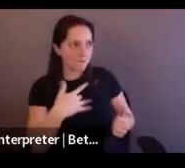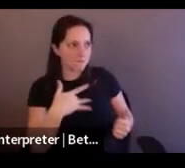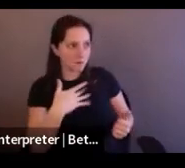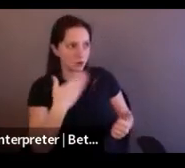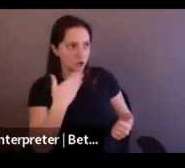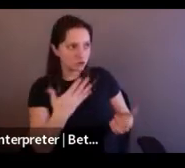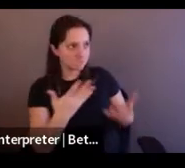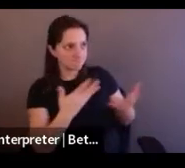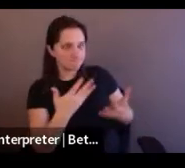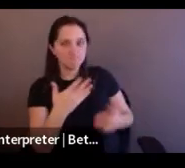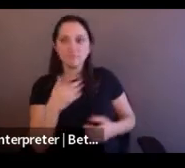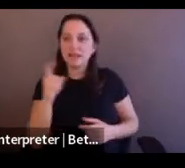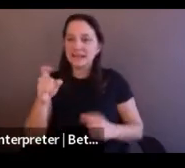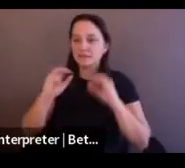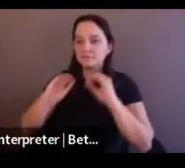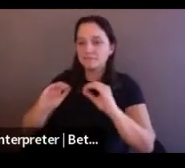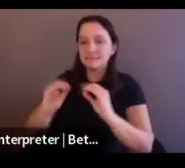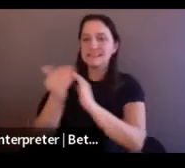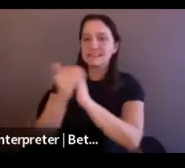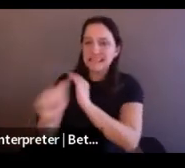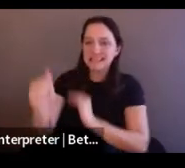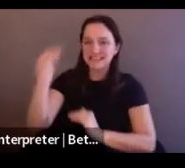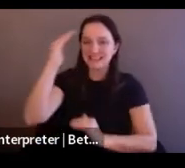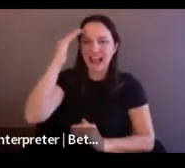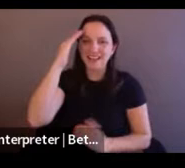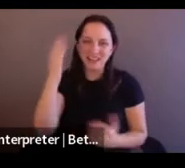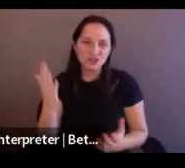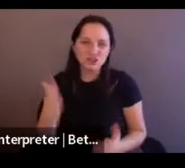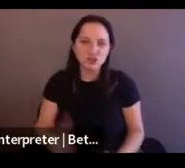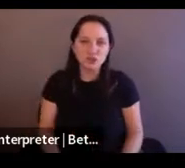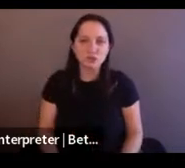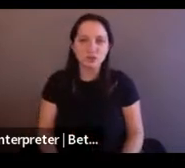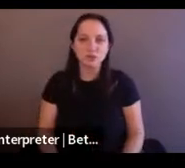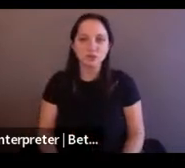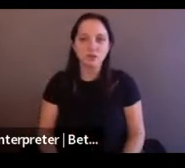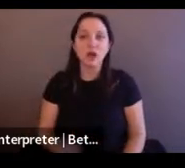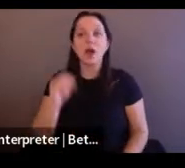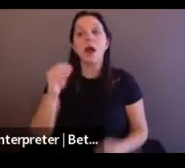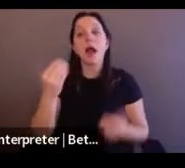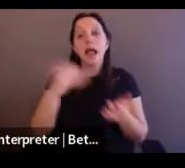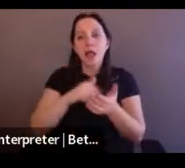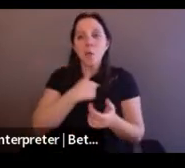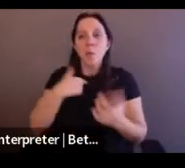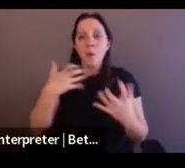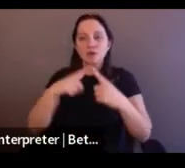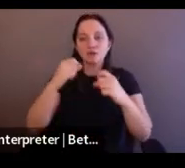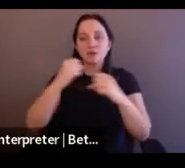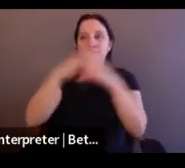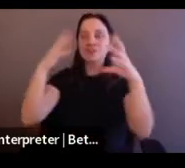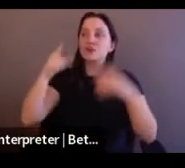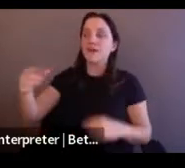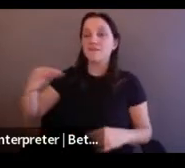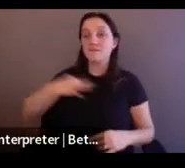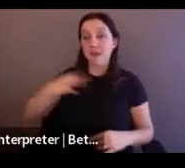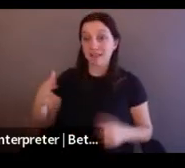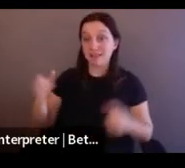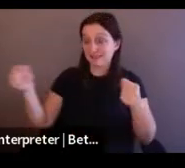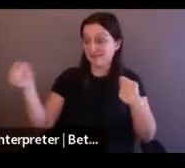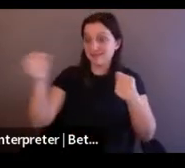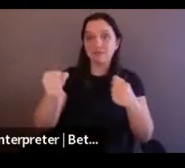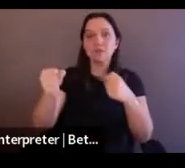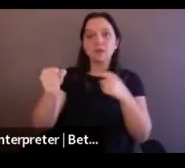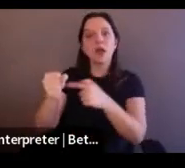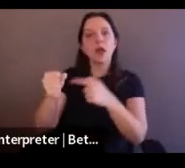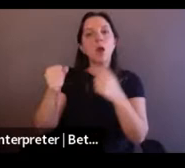that they need. So you want to really identify that. Again, how can we set our volunteer up for success? What kind of training do they need? What kind of